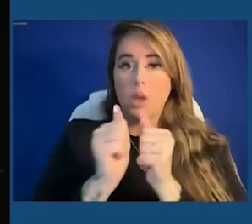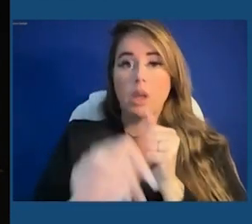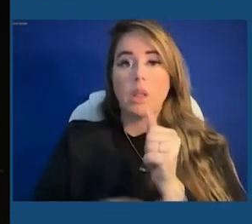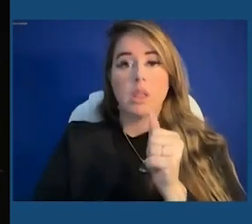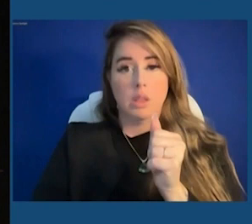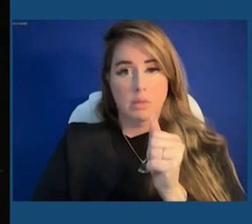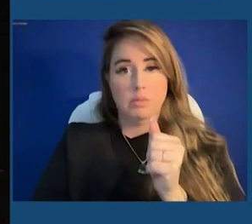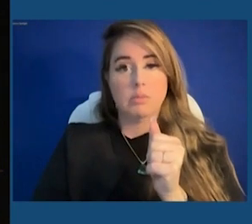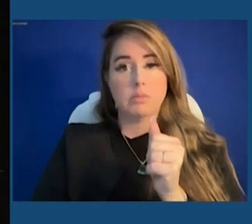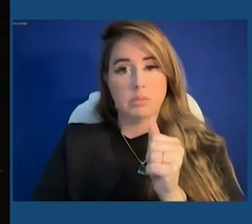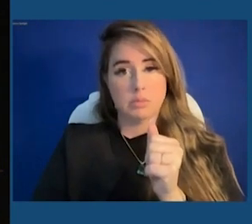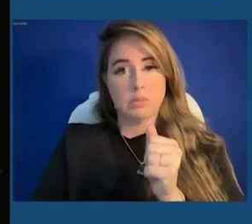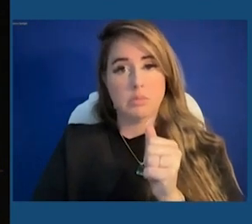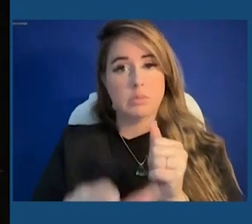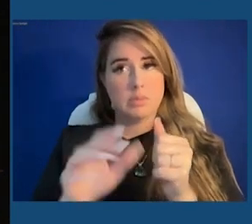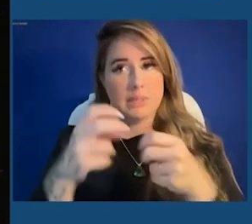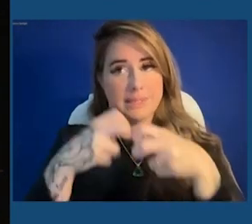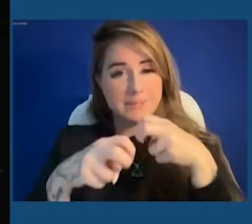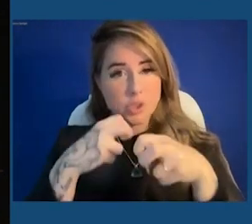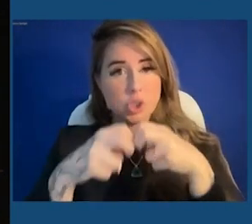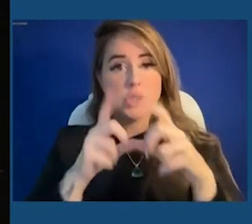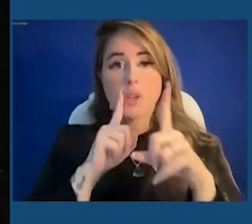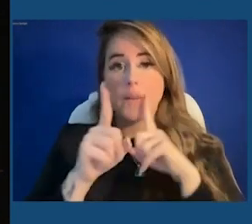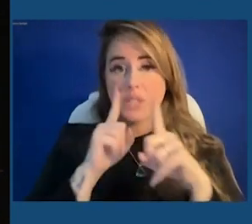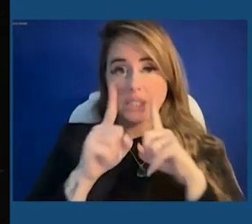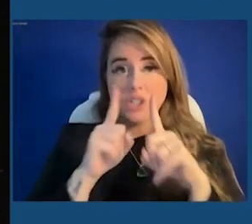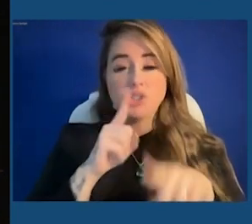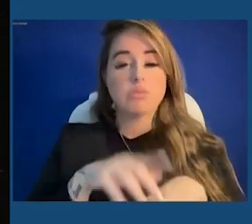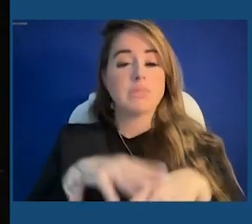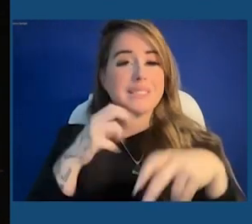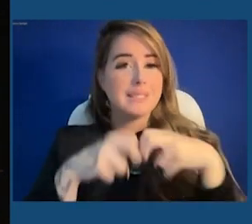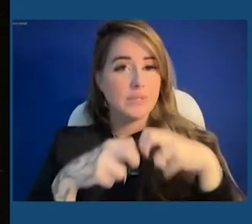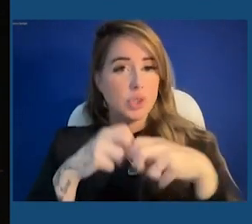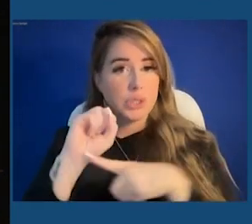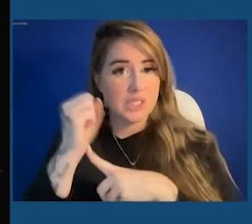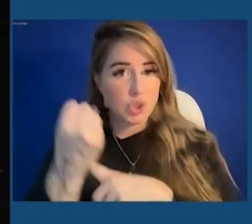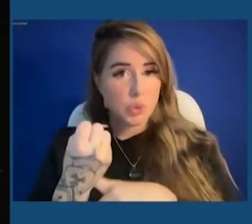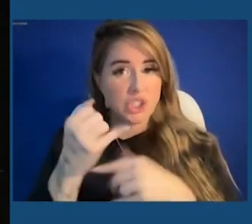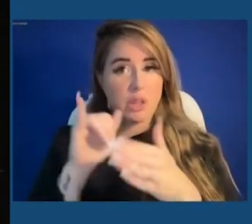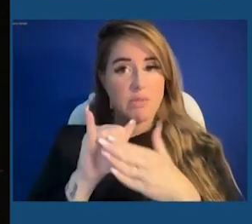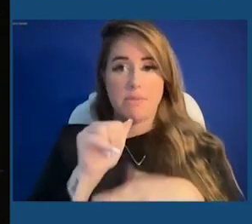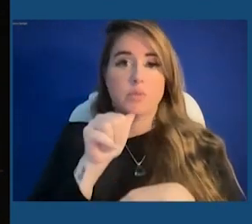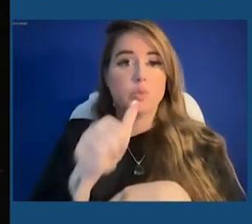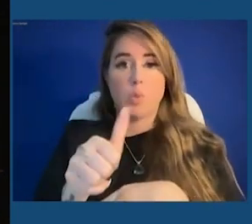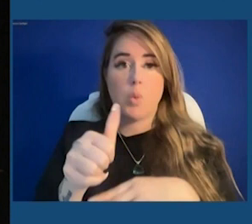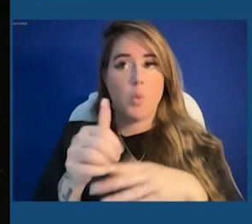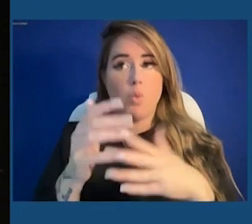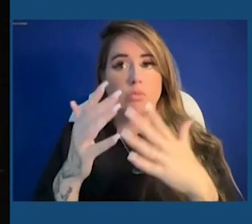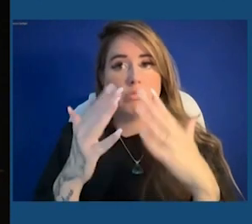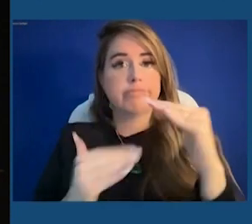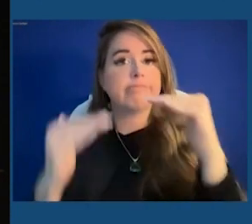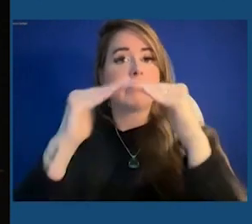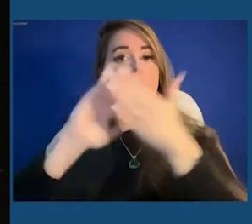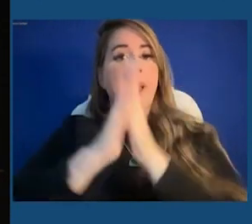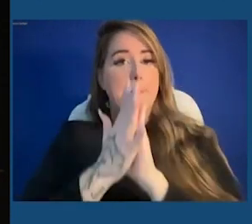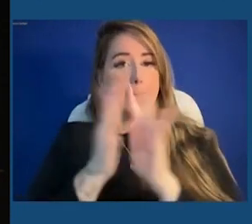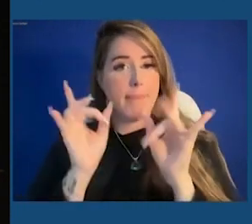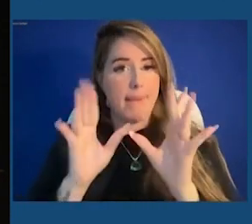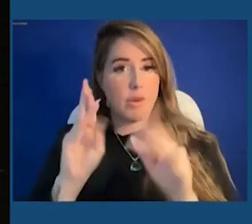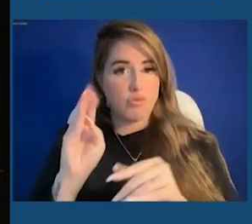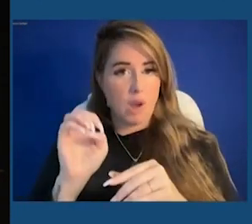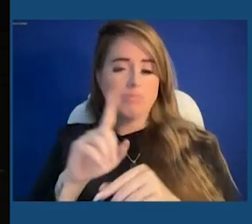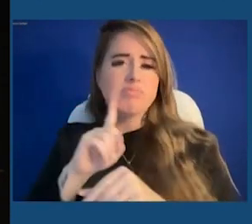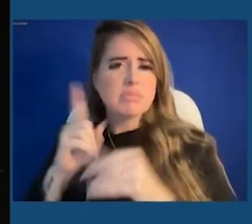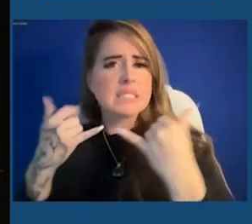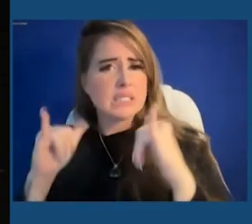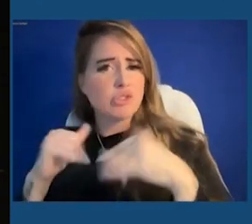the difficult conversations and the difficult situations that do not rise to a level of a hate crime. And we're a resource